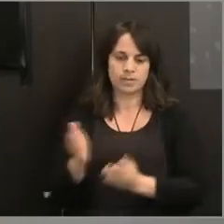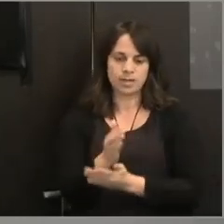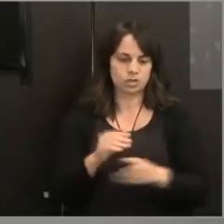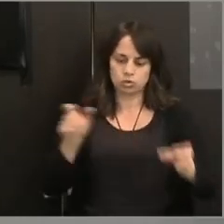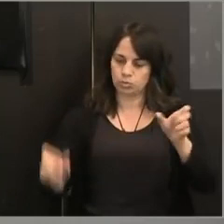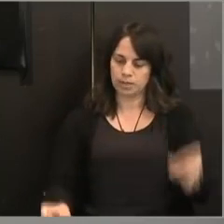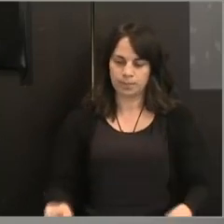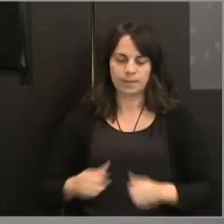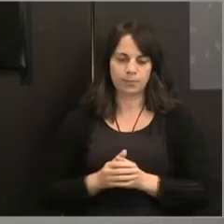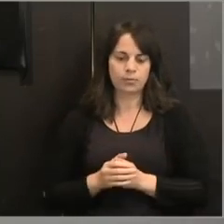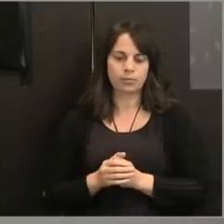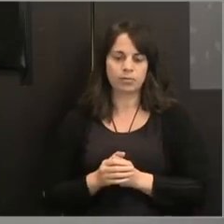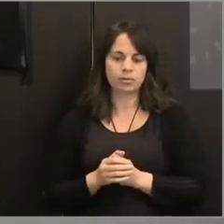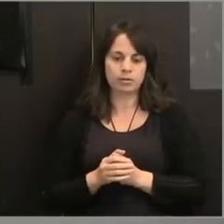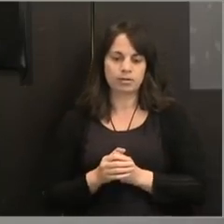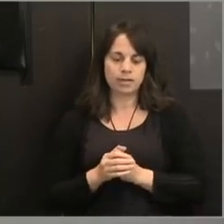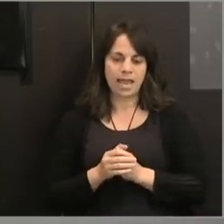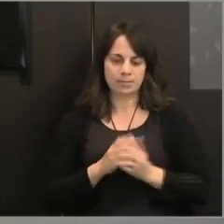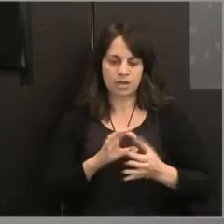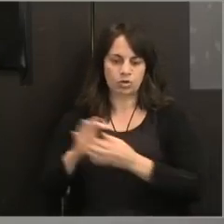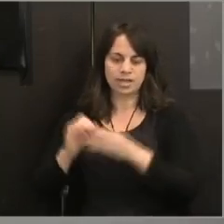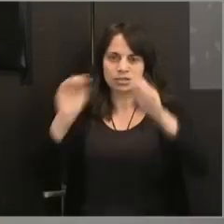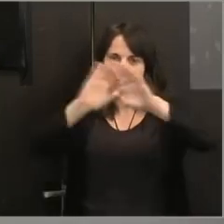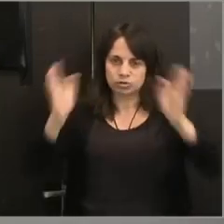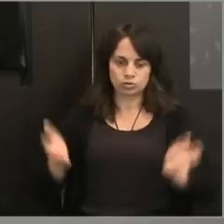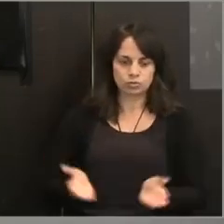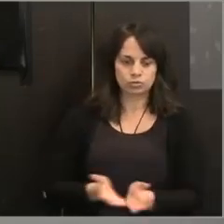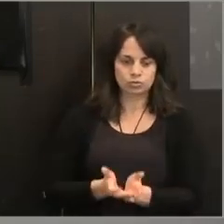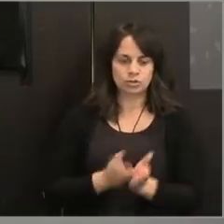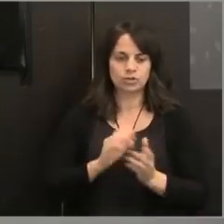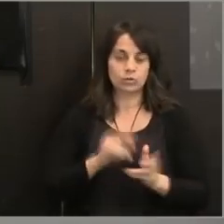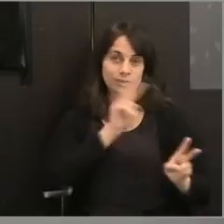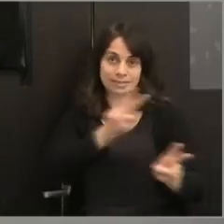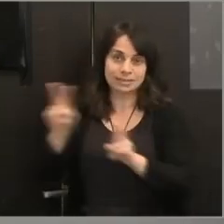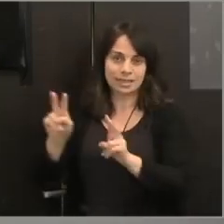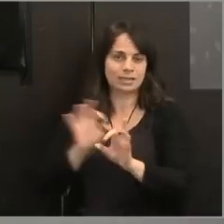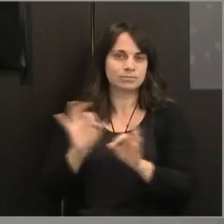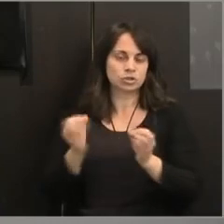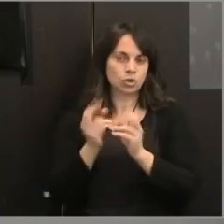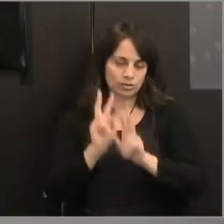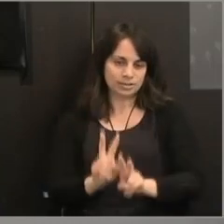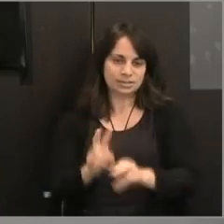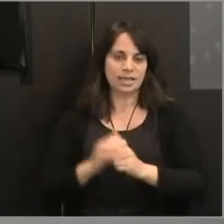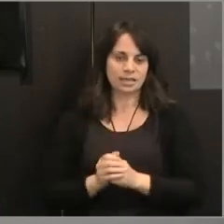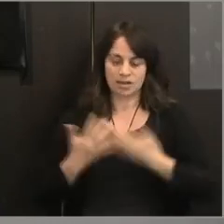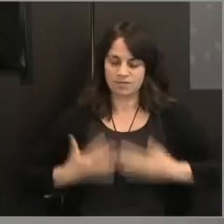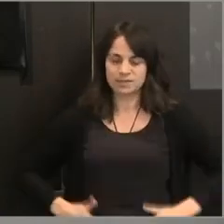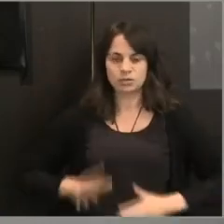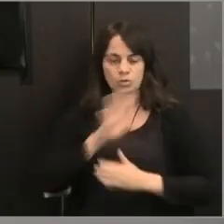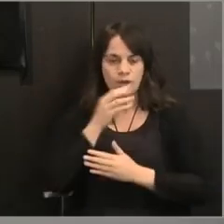of the universe, both seen and unseen, physical and spiritual.